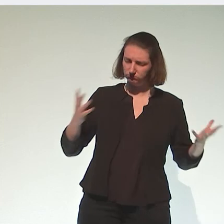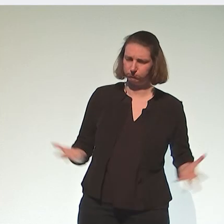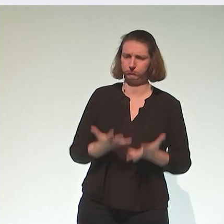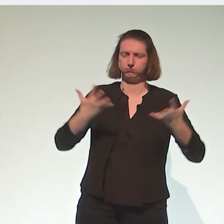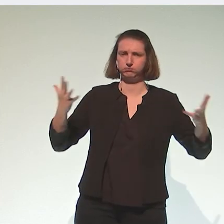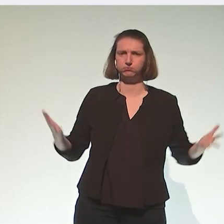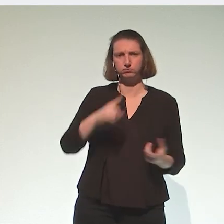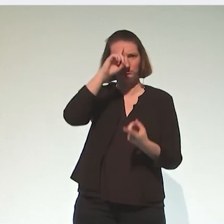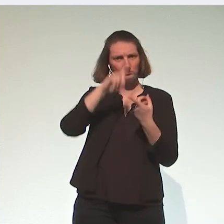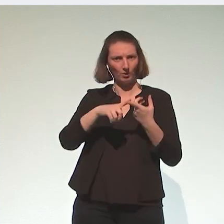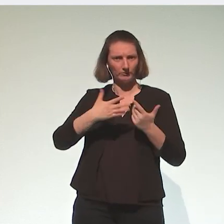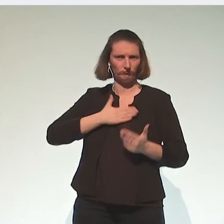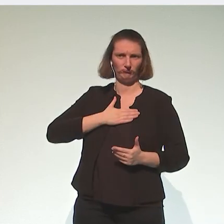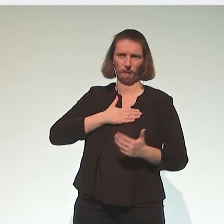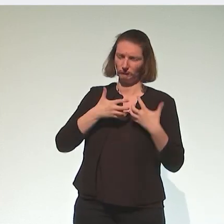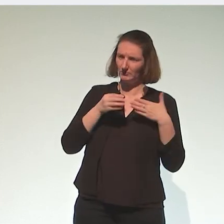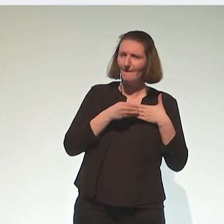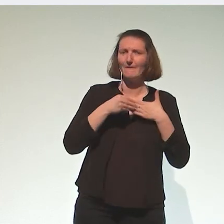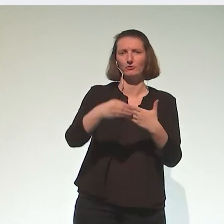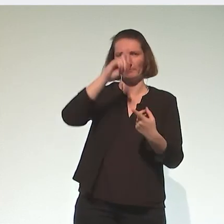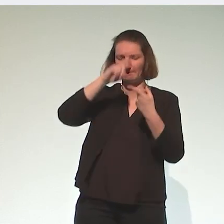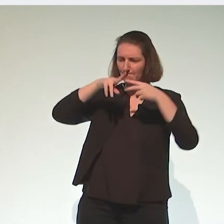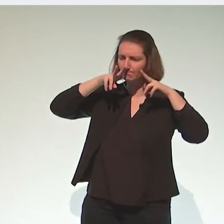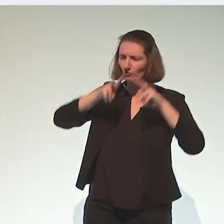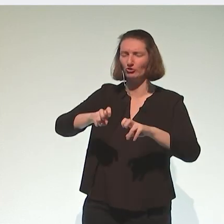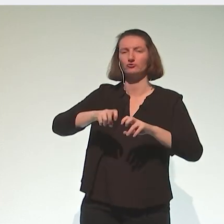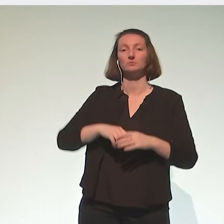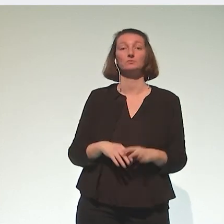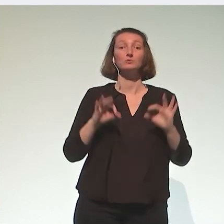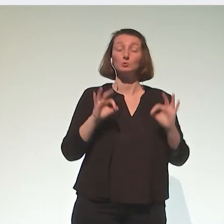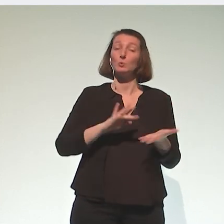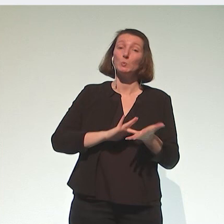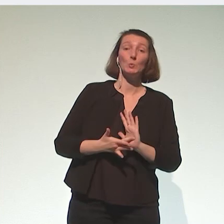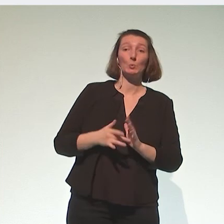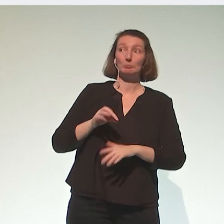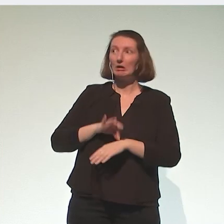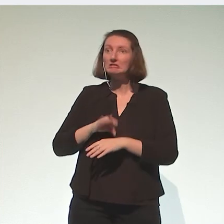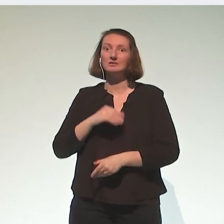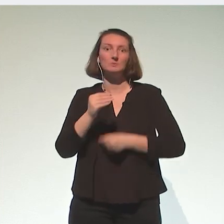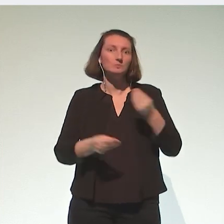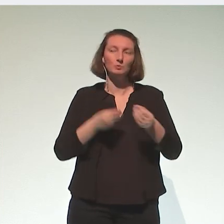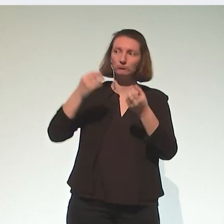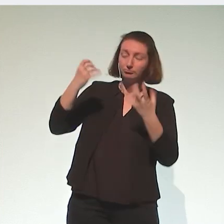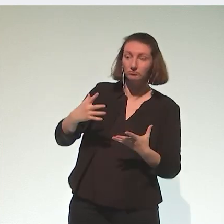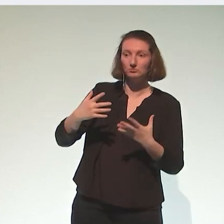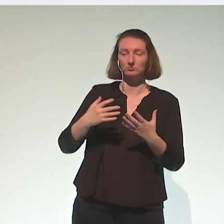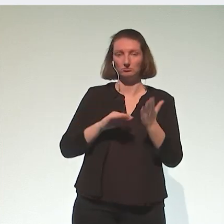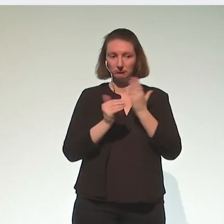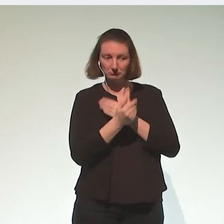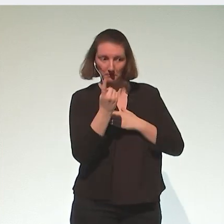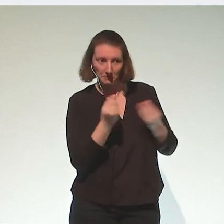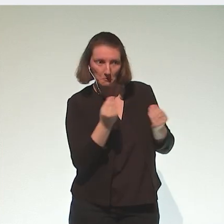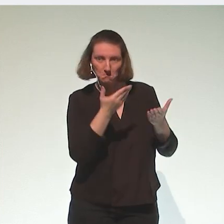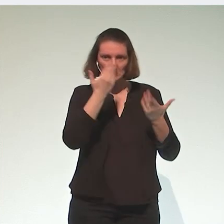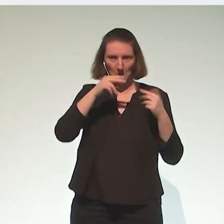sees them as a driving force in European research on autism. Like any disorders where the origins and the